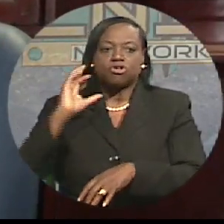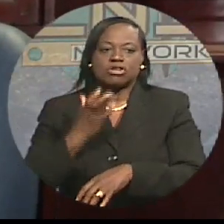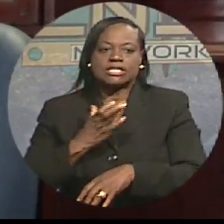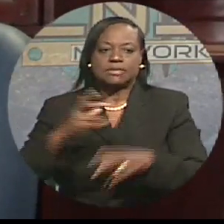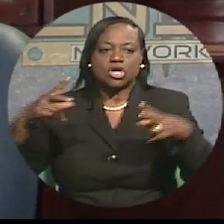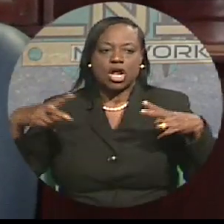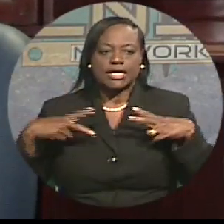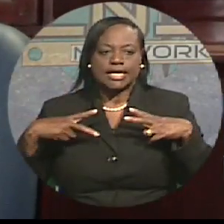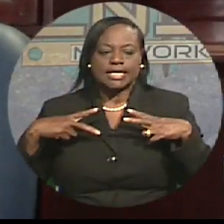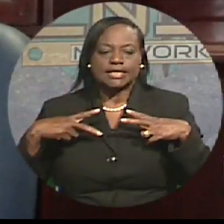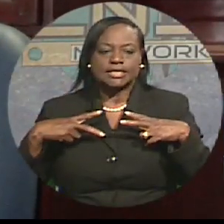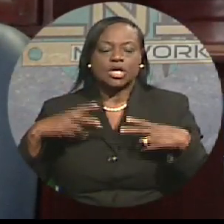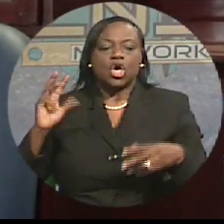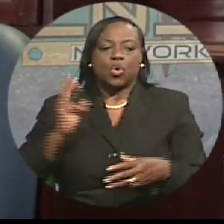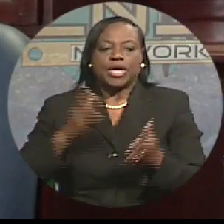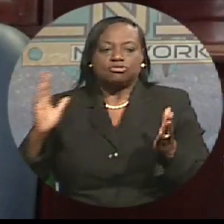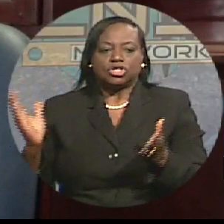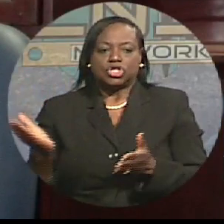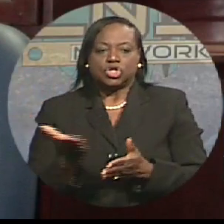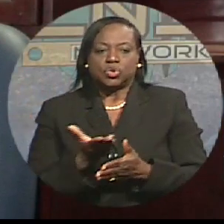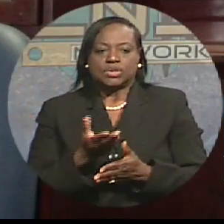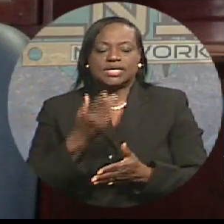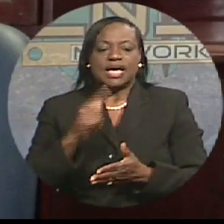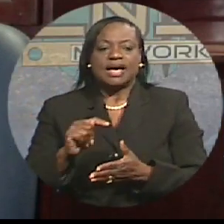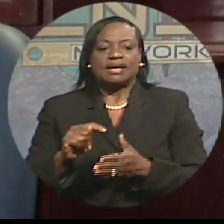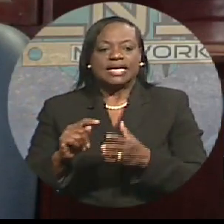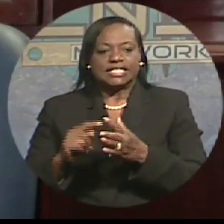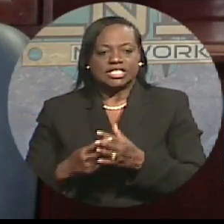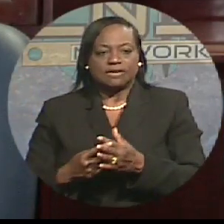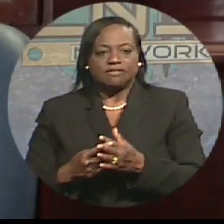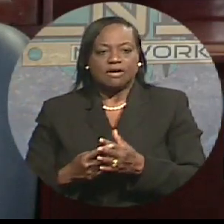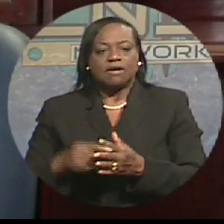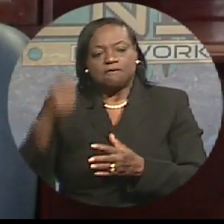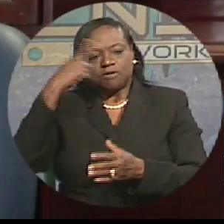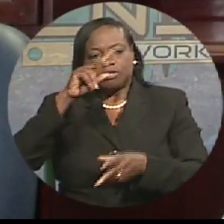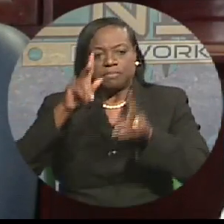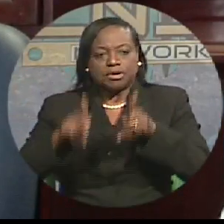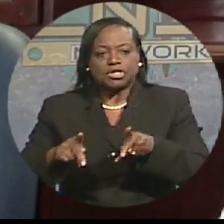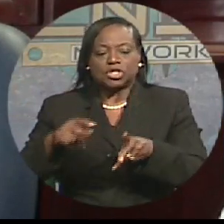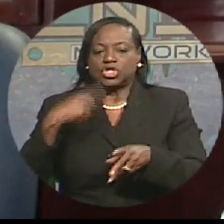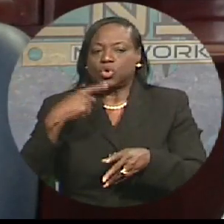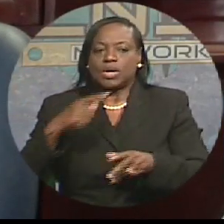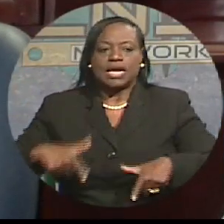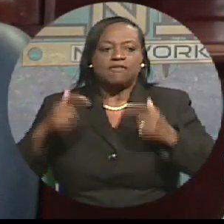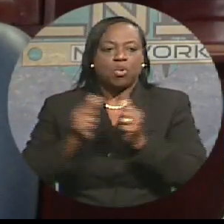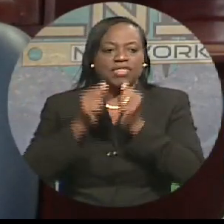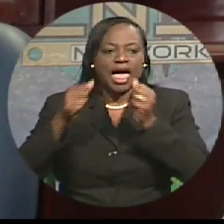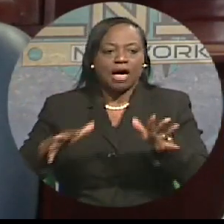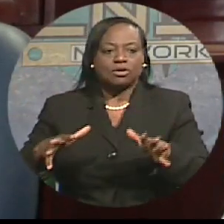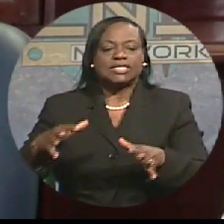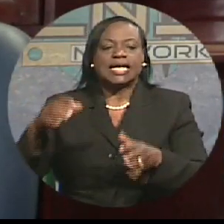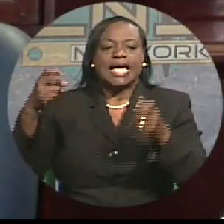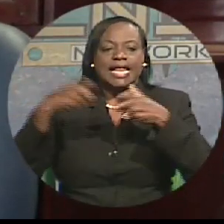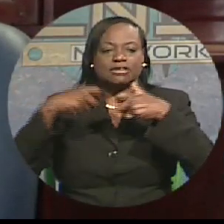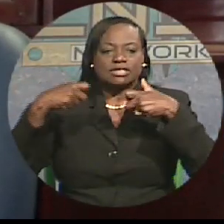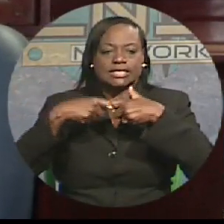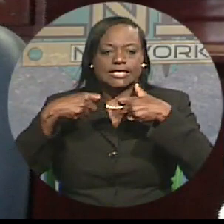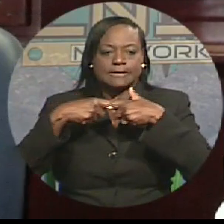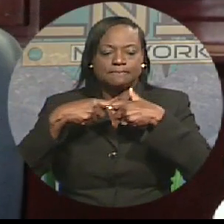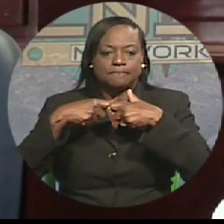introduce a similar initiative to provide to those who were living without this most basic necessity, electricity.